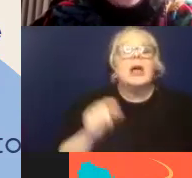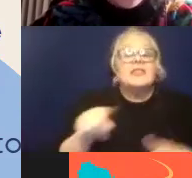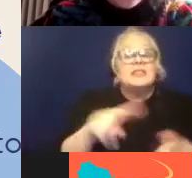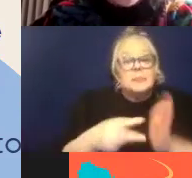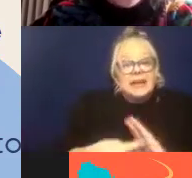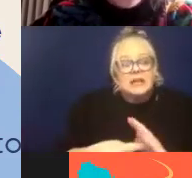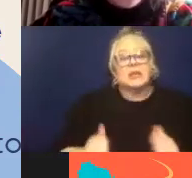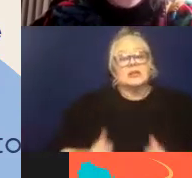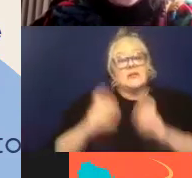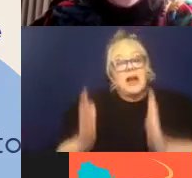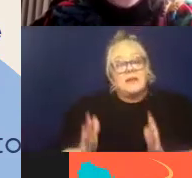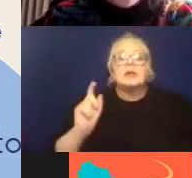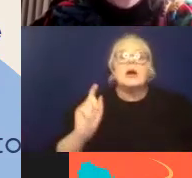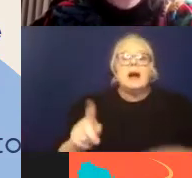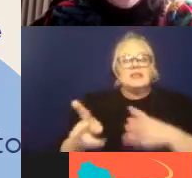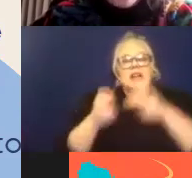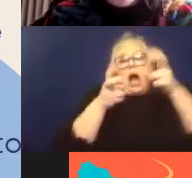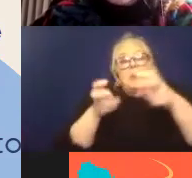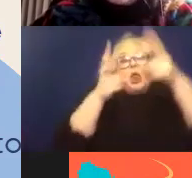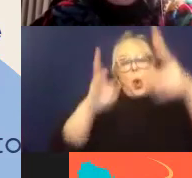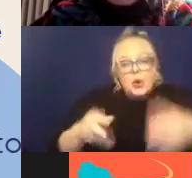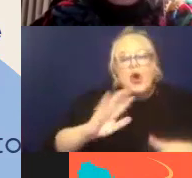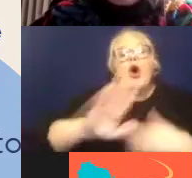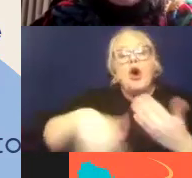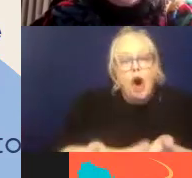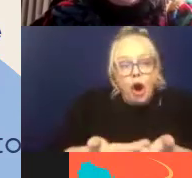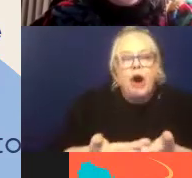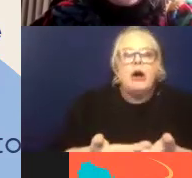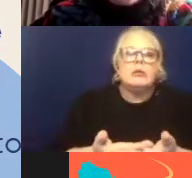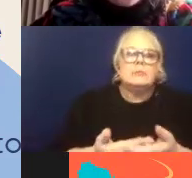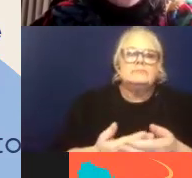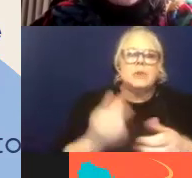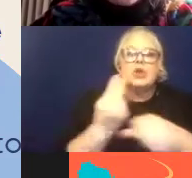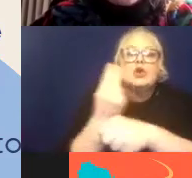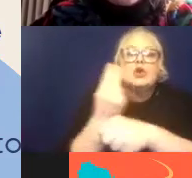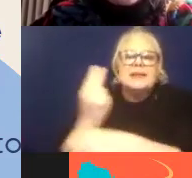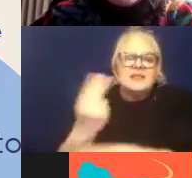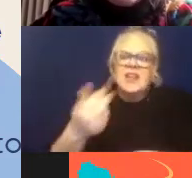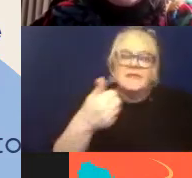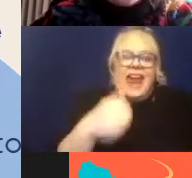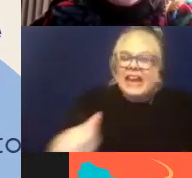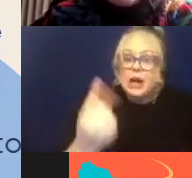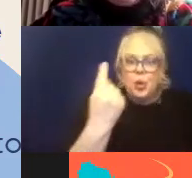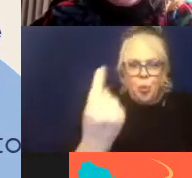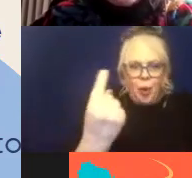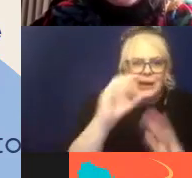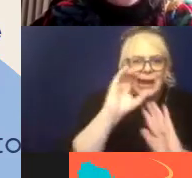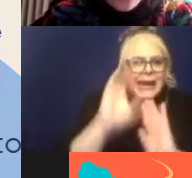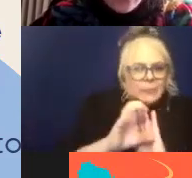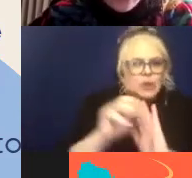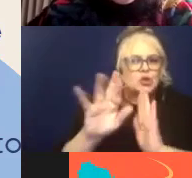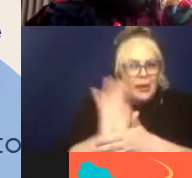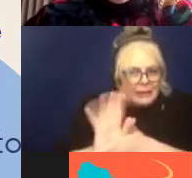that they know exist in order to check for them. I think it's also really worth noting that if I learned this in